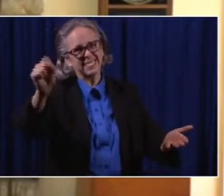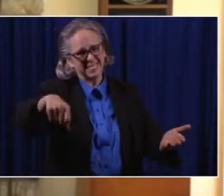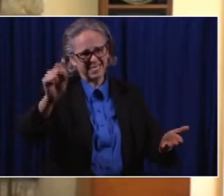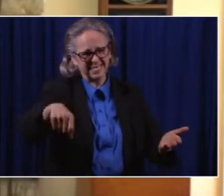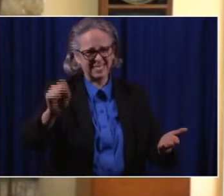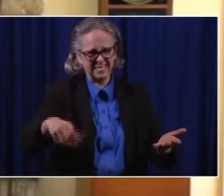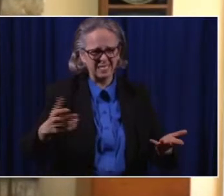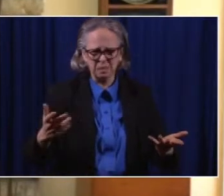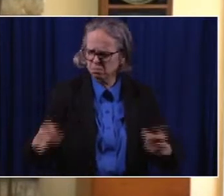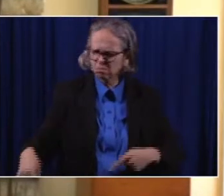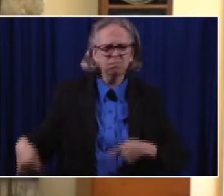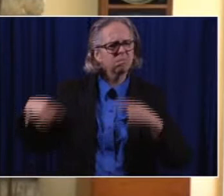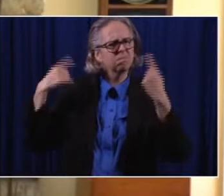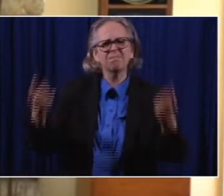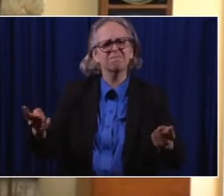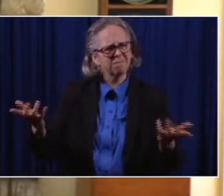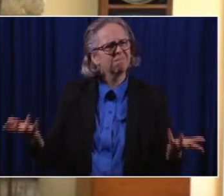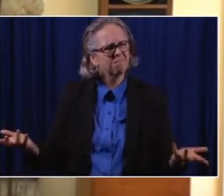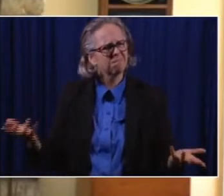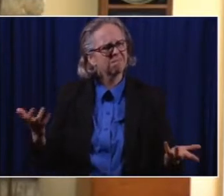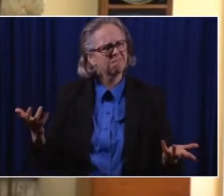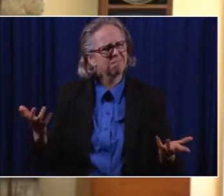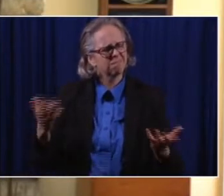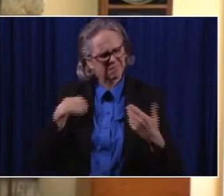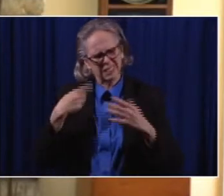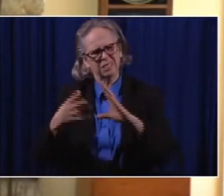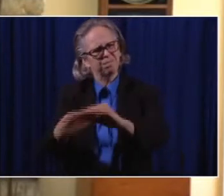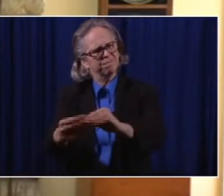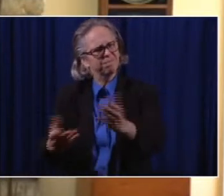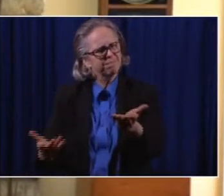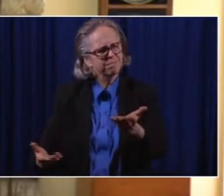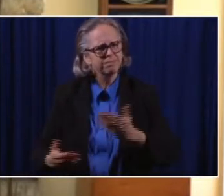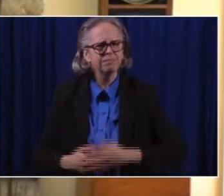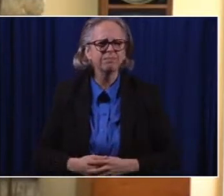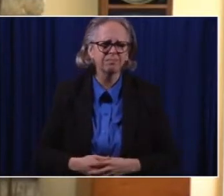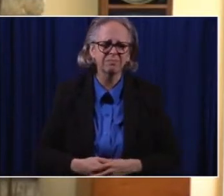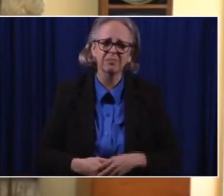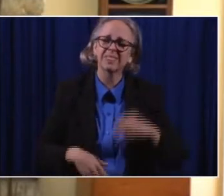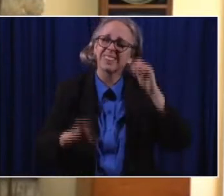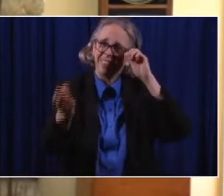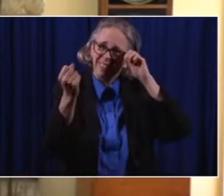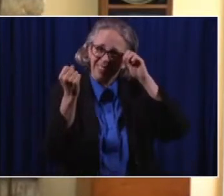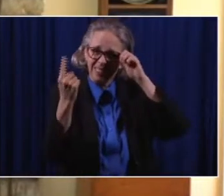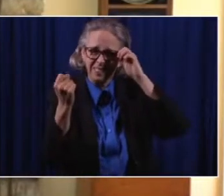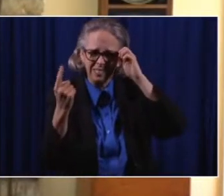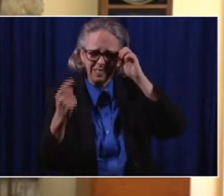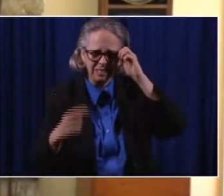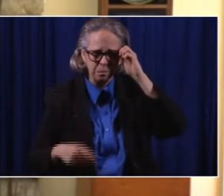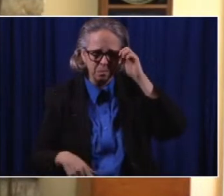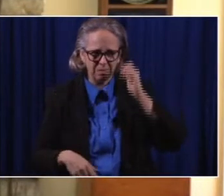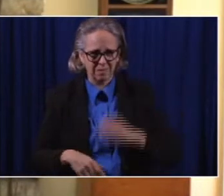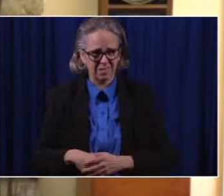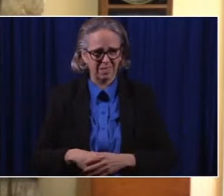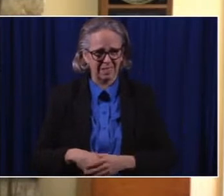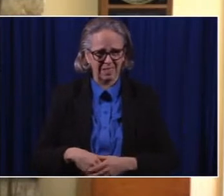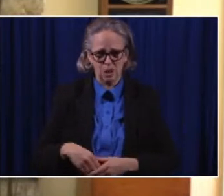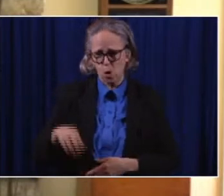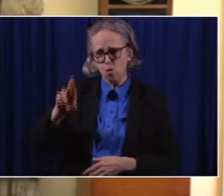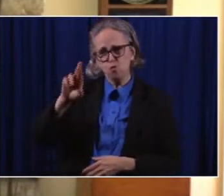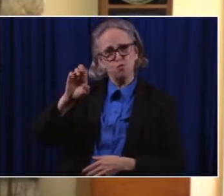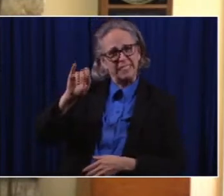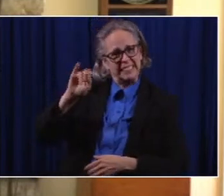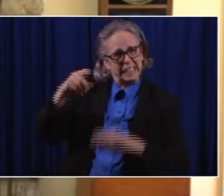exceptions. So I want to assure everybody. But it's important for that worker who has to work that they